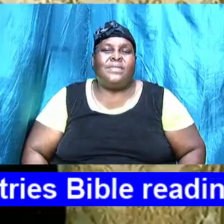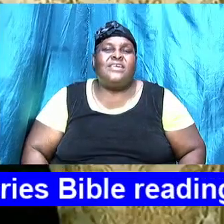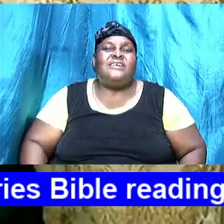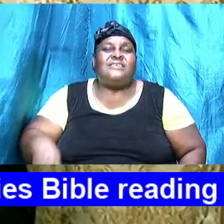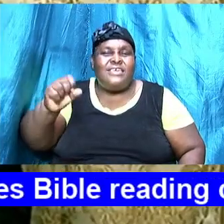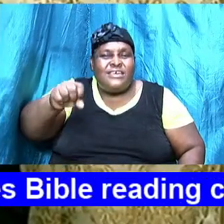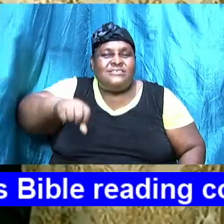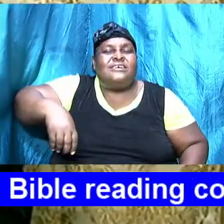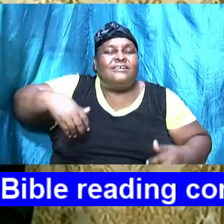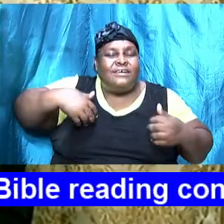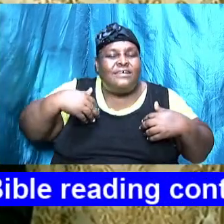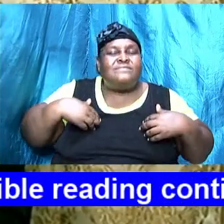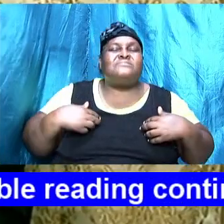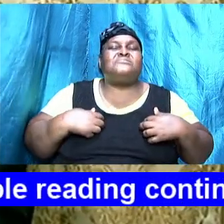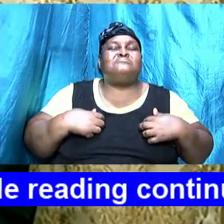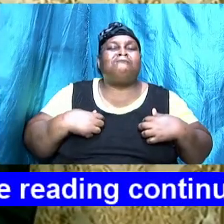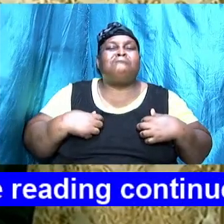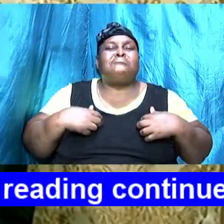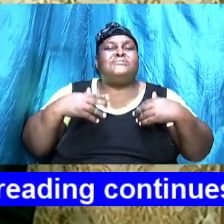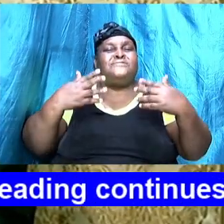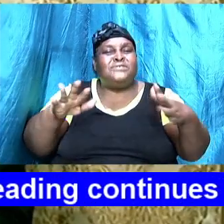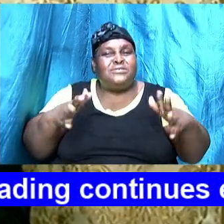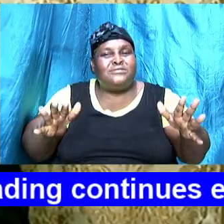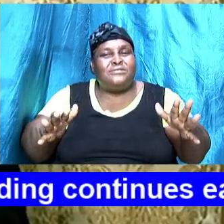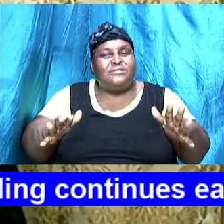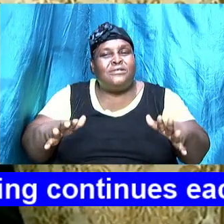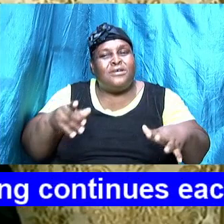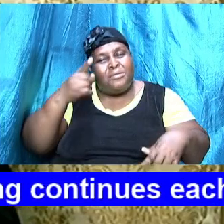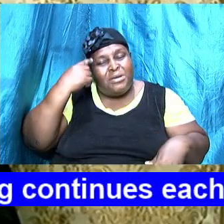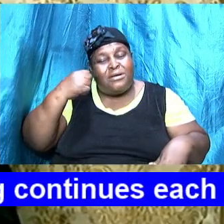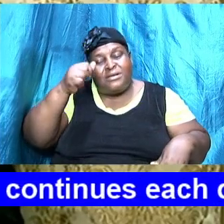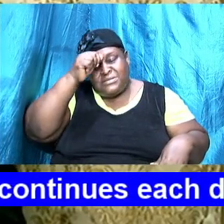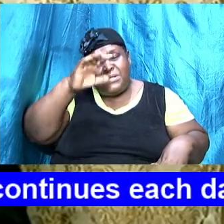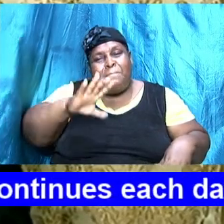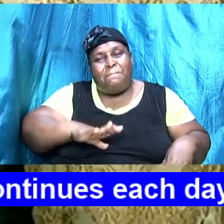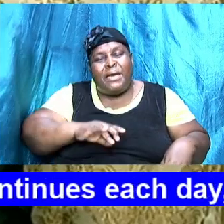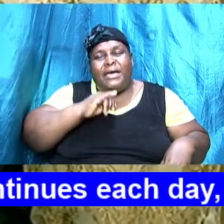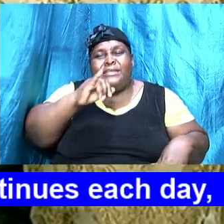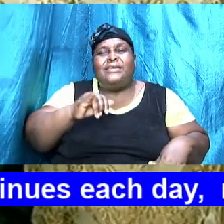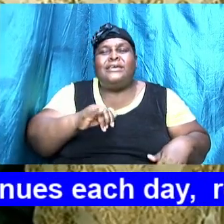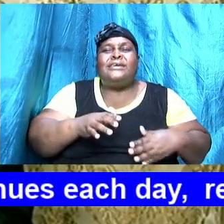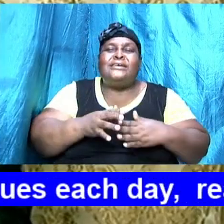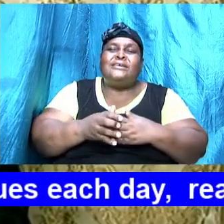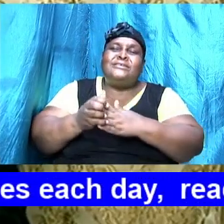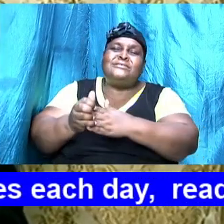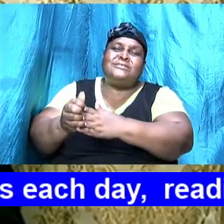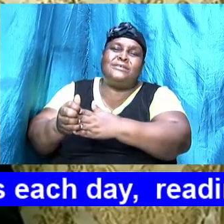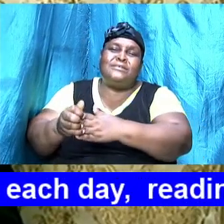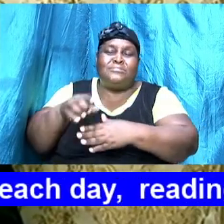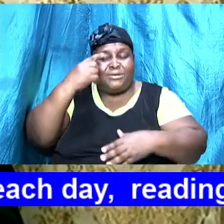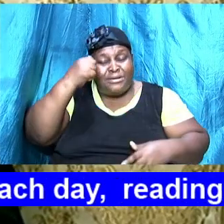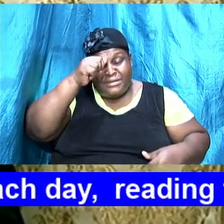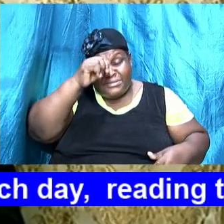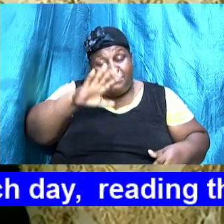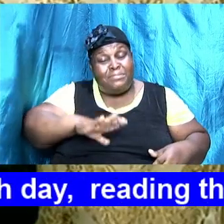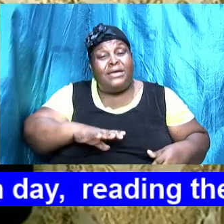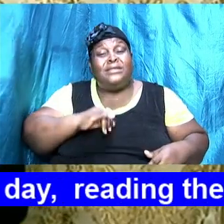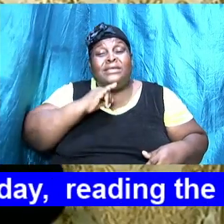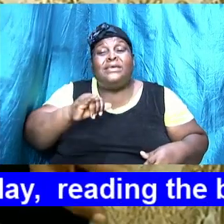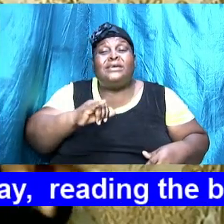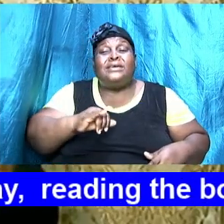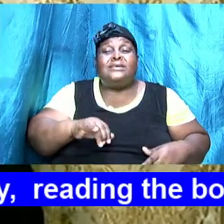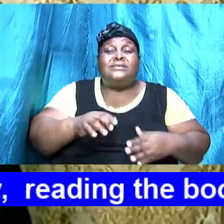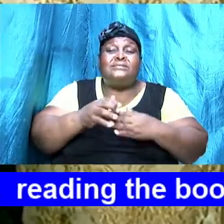to be done. And because the man is the leader, and because the man is the head of